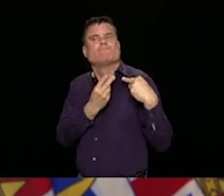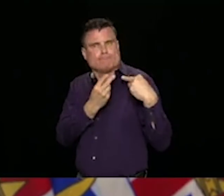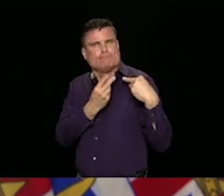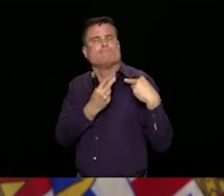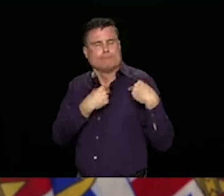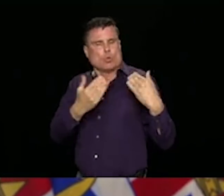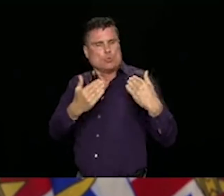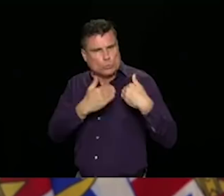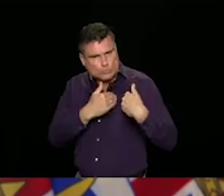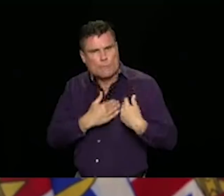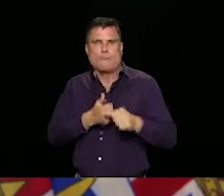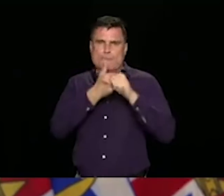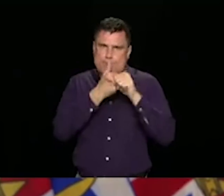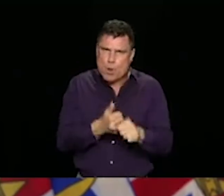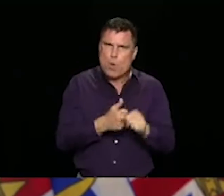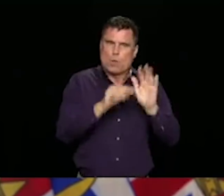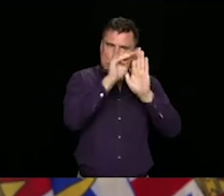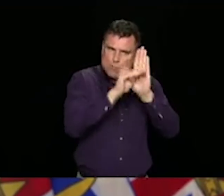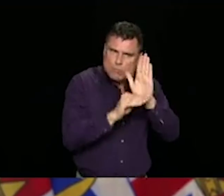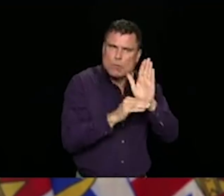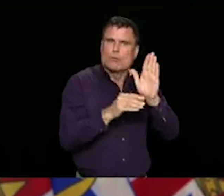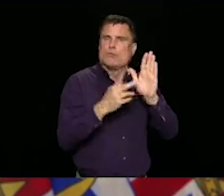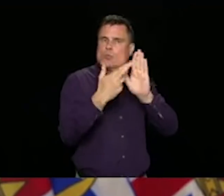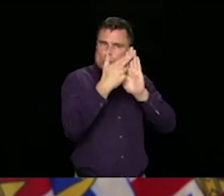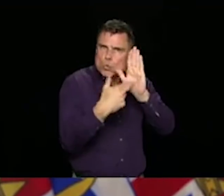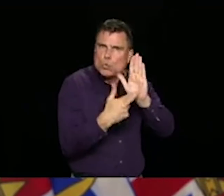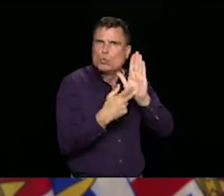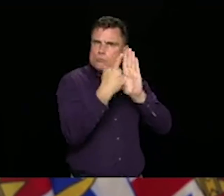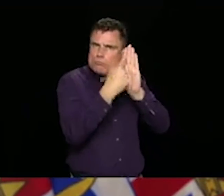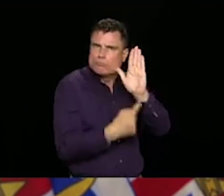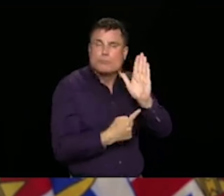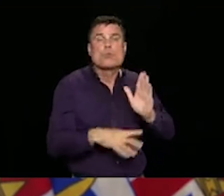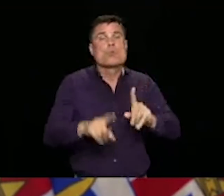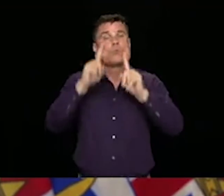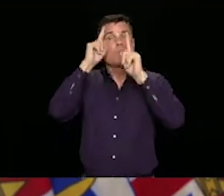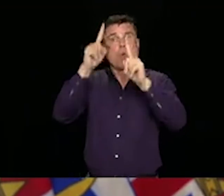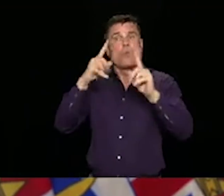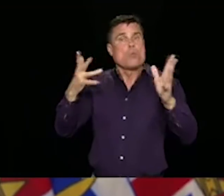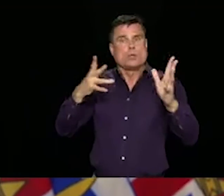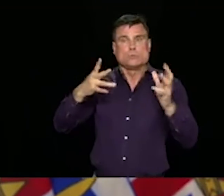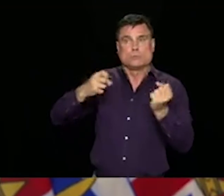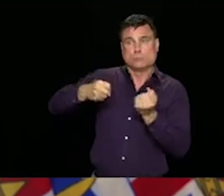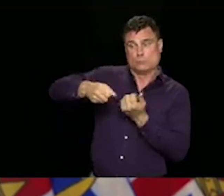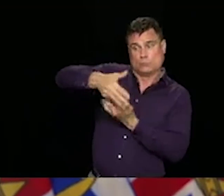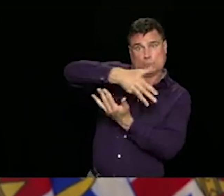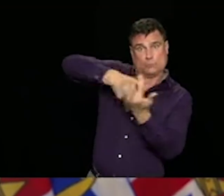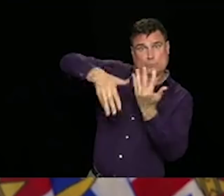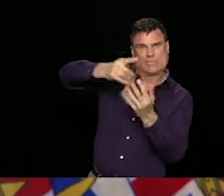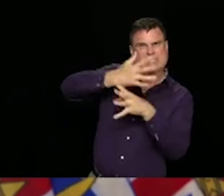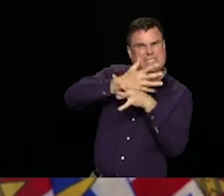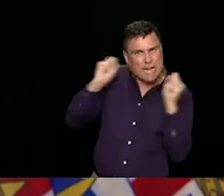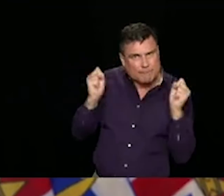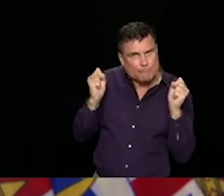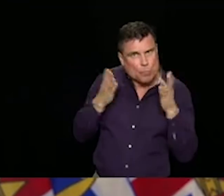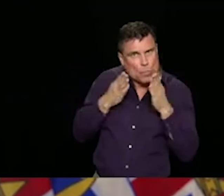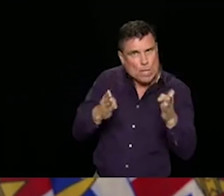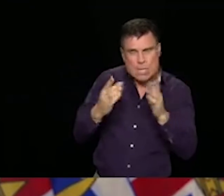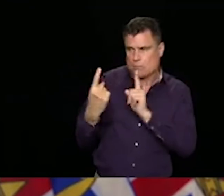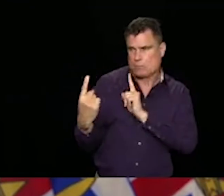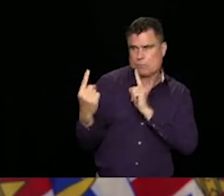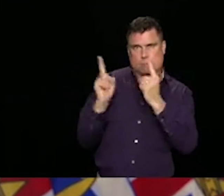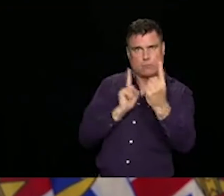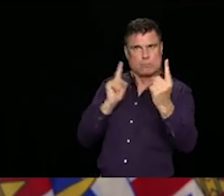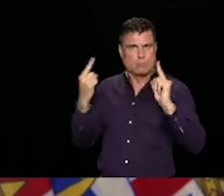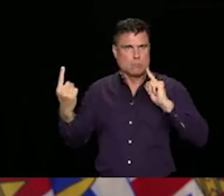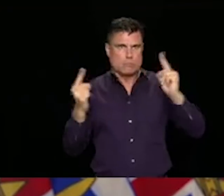doing the right things. We're following our rules for the safe social interactions, and we're taking necessary precautions. We are